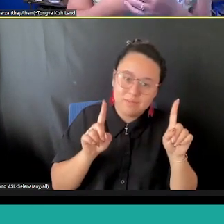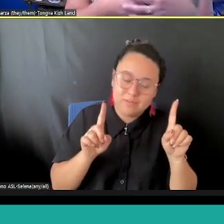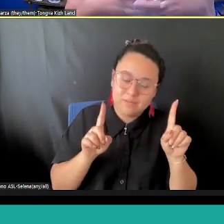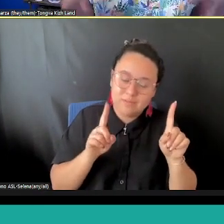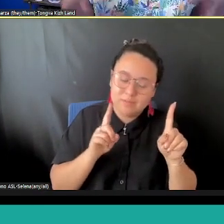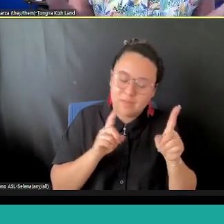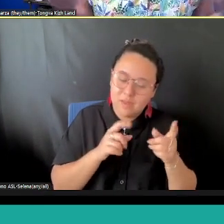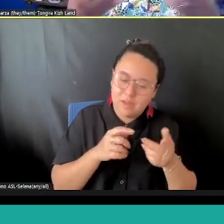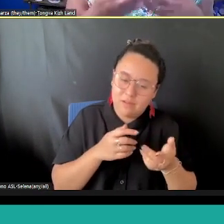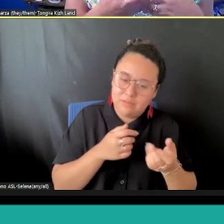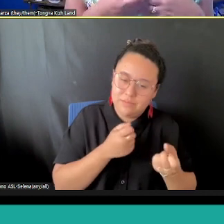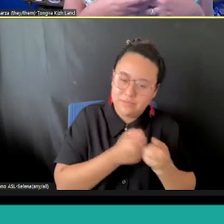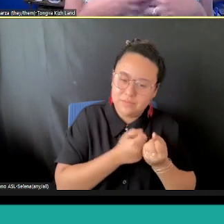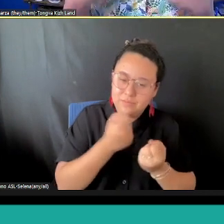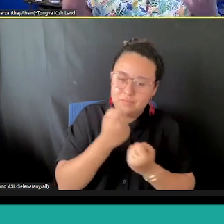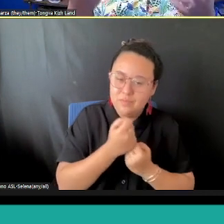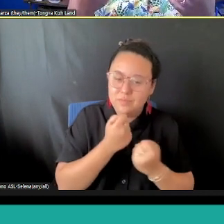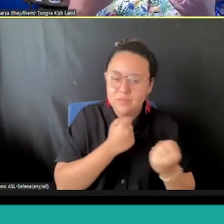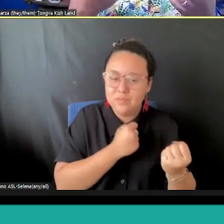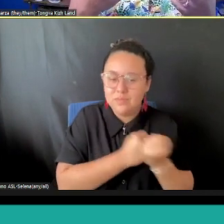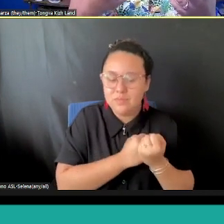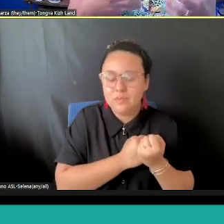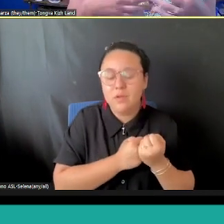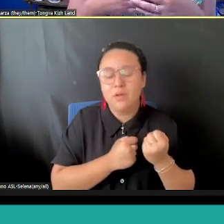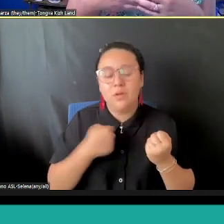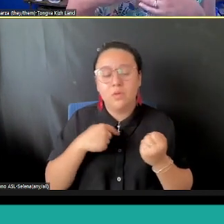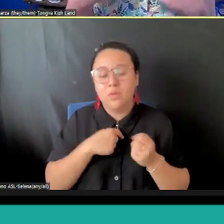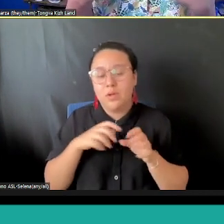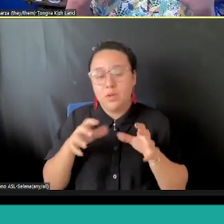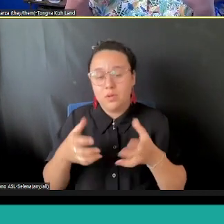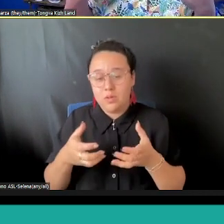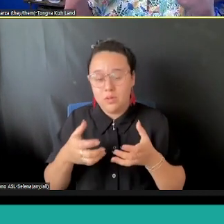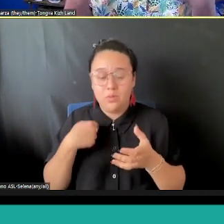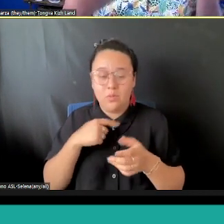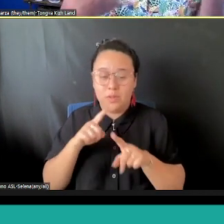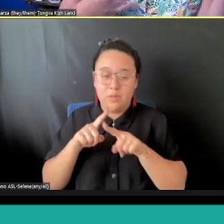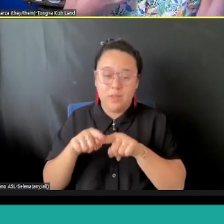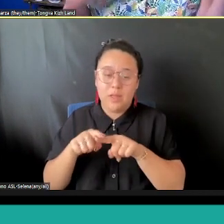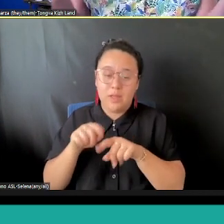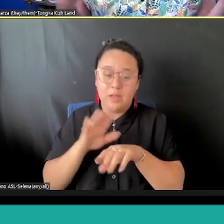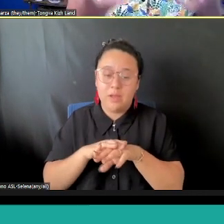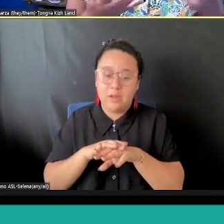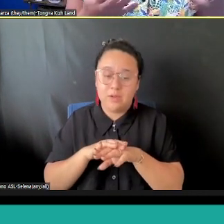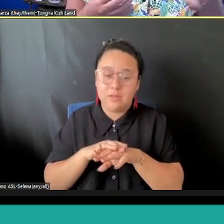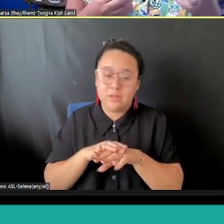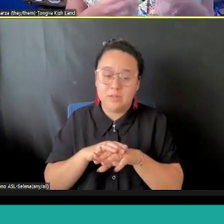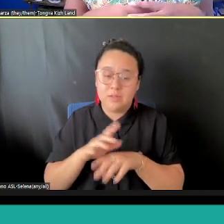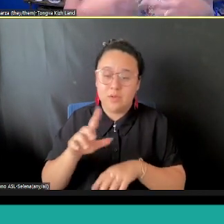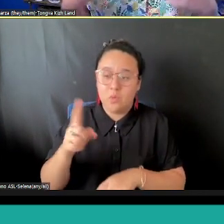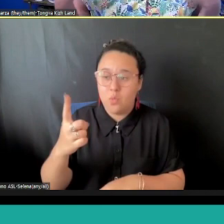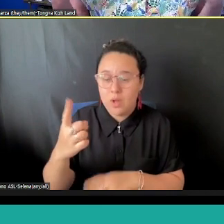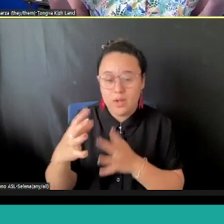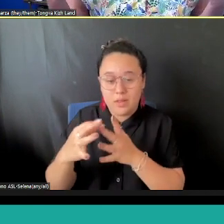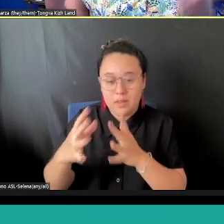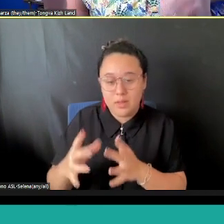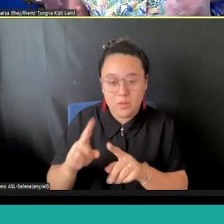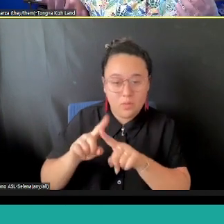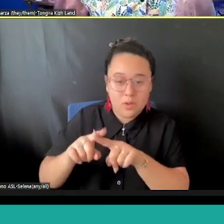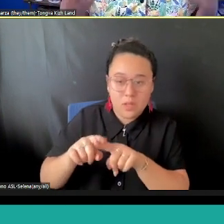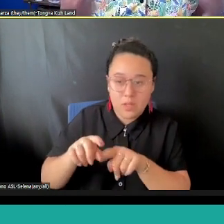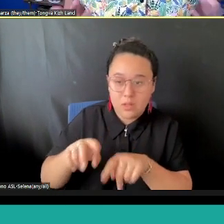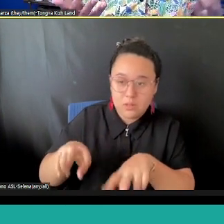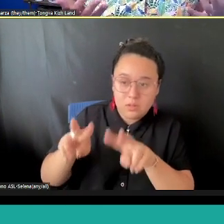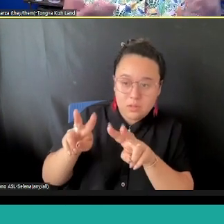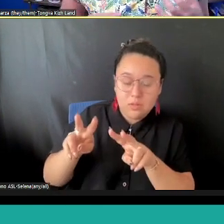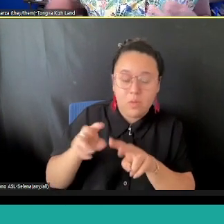Like as a collective, we do rely on sometimes a singular leader or, you know, a